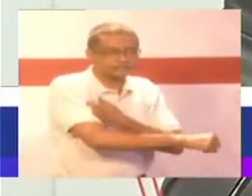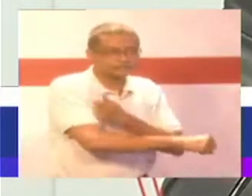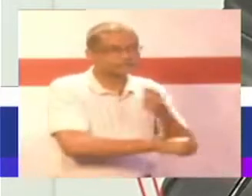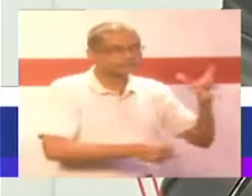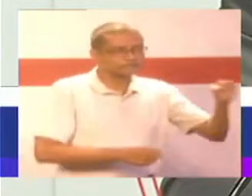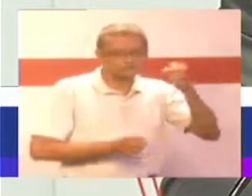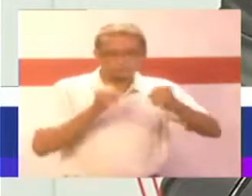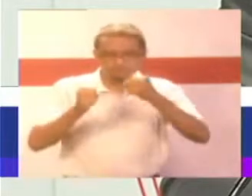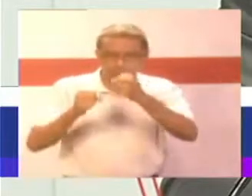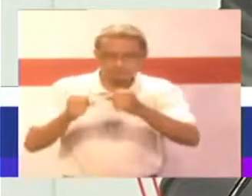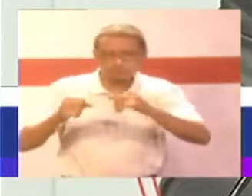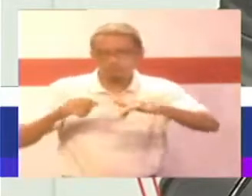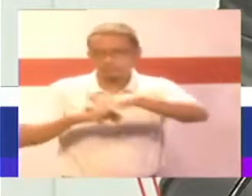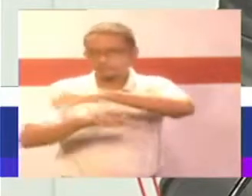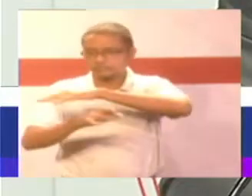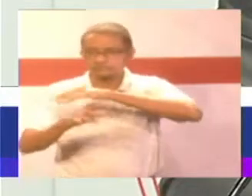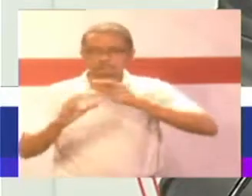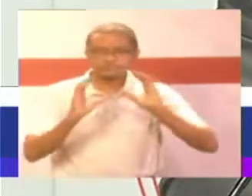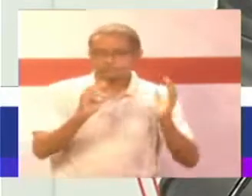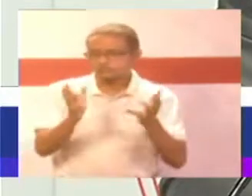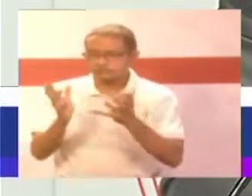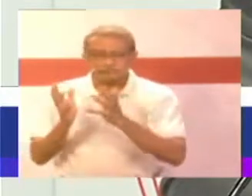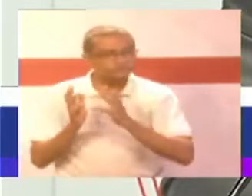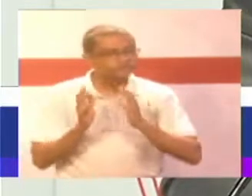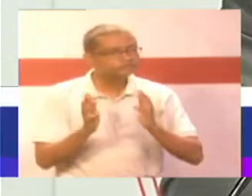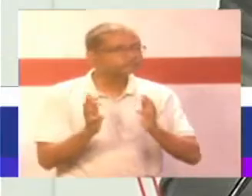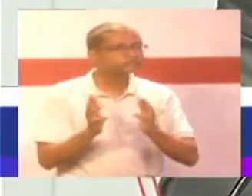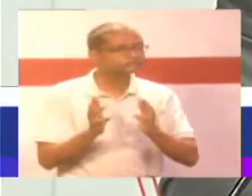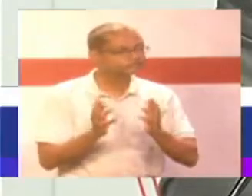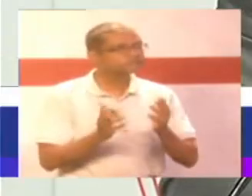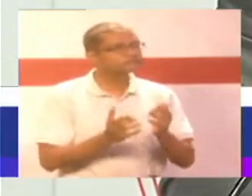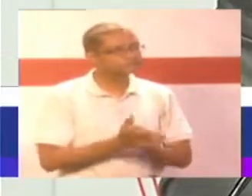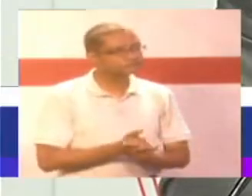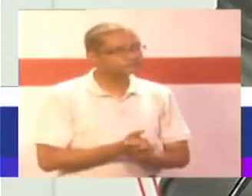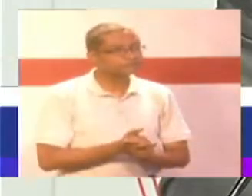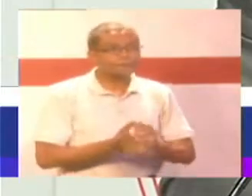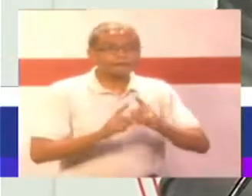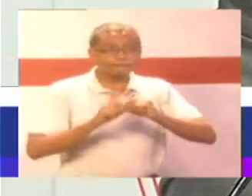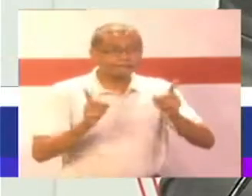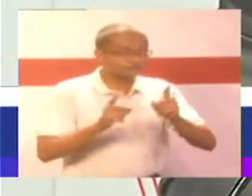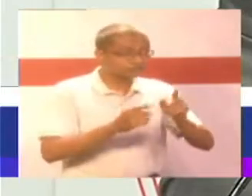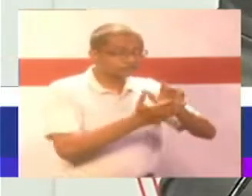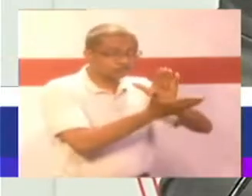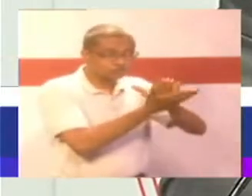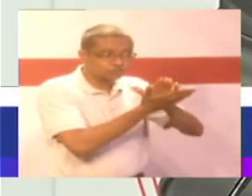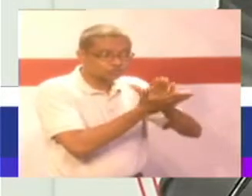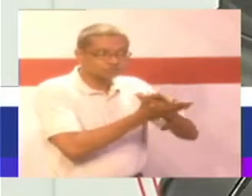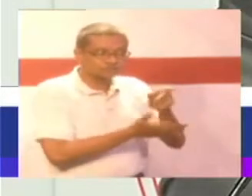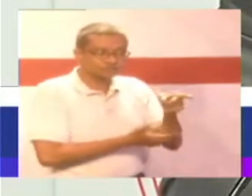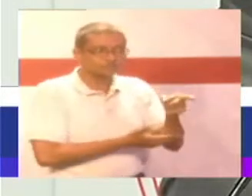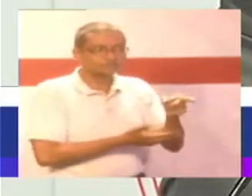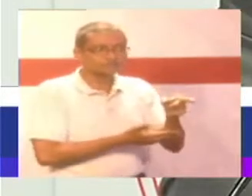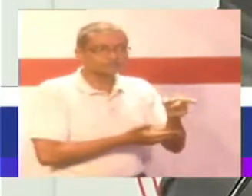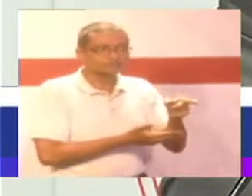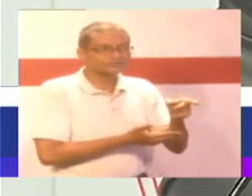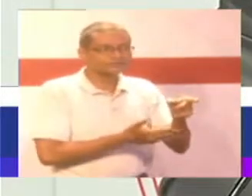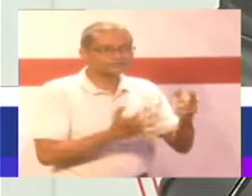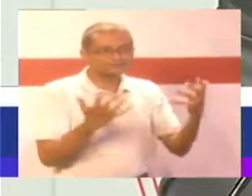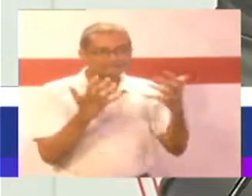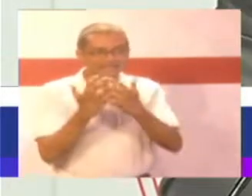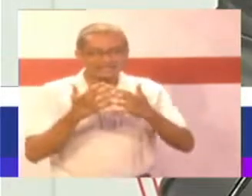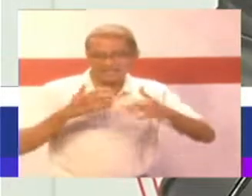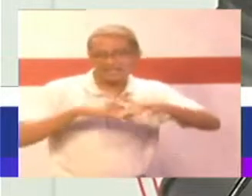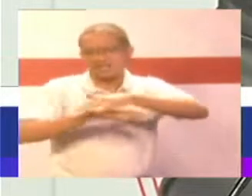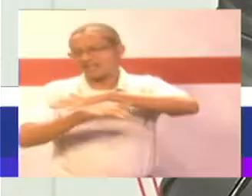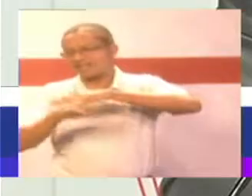additional movement with reduced risk. Whereas the school setting is not that recreational or